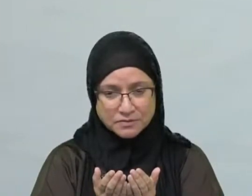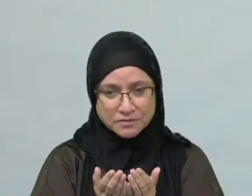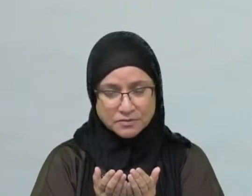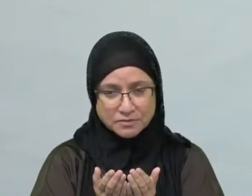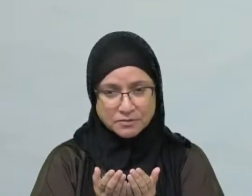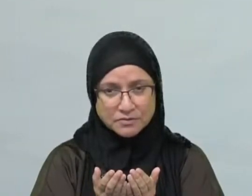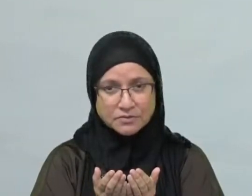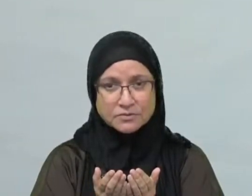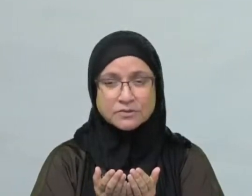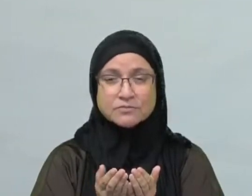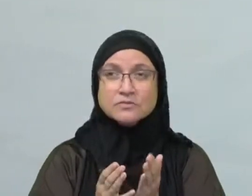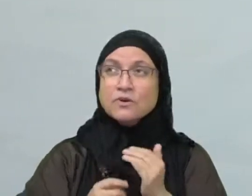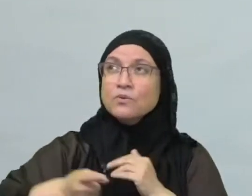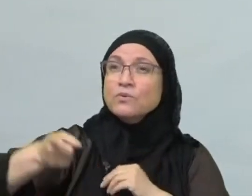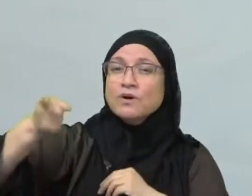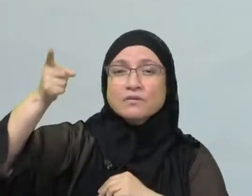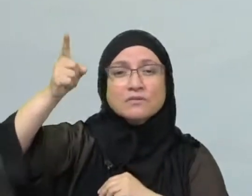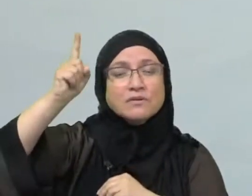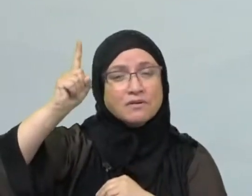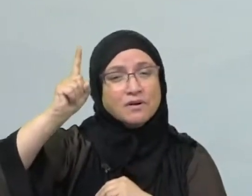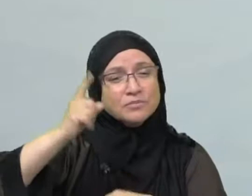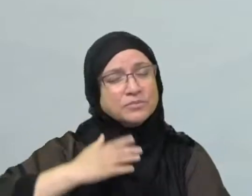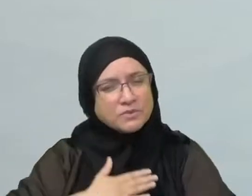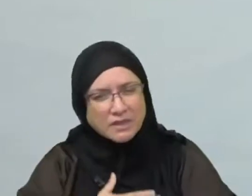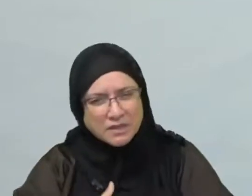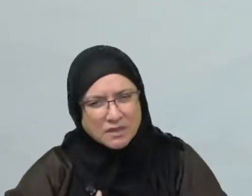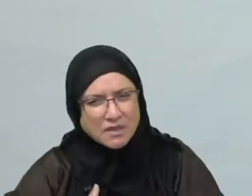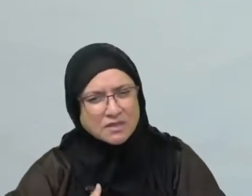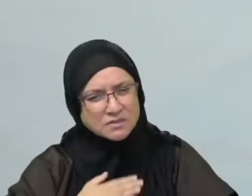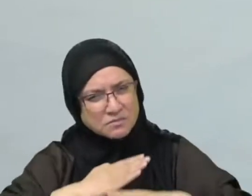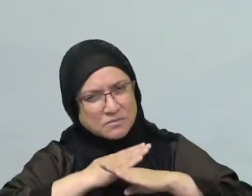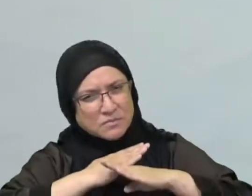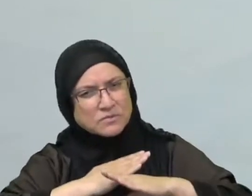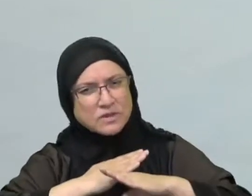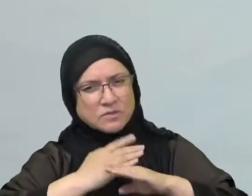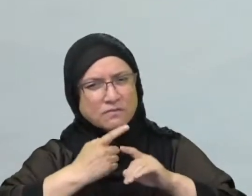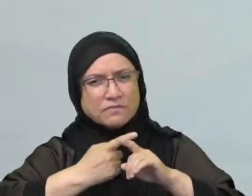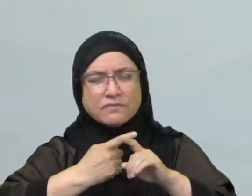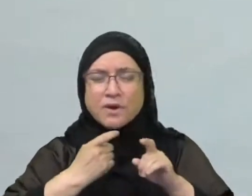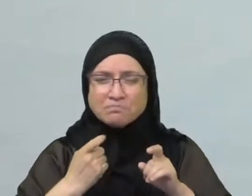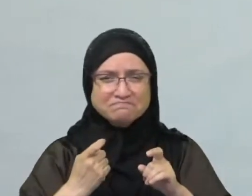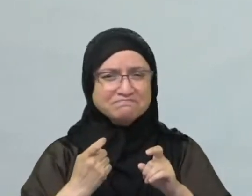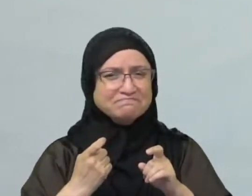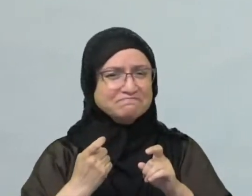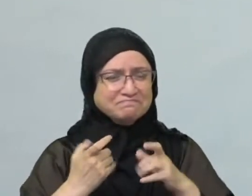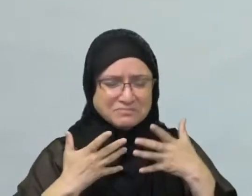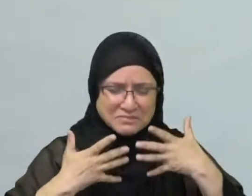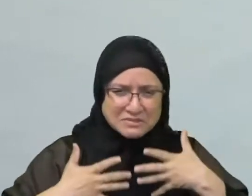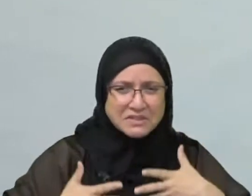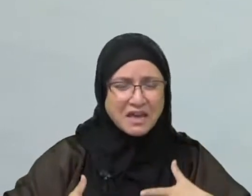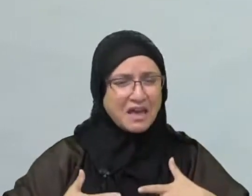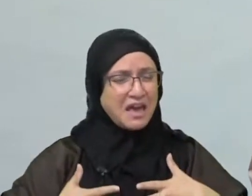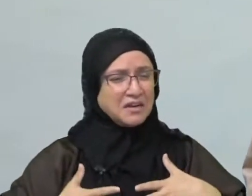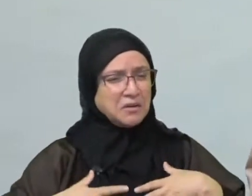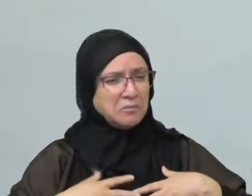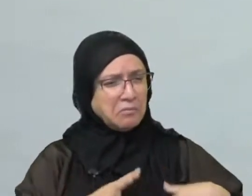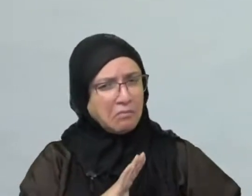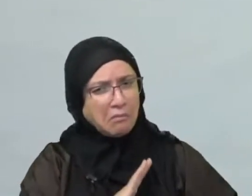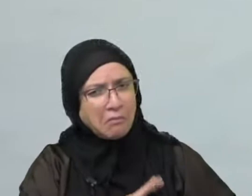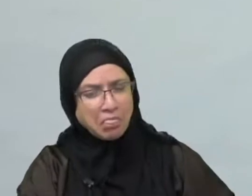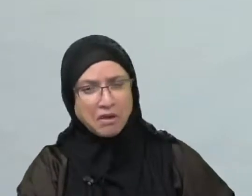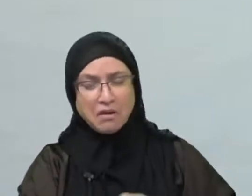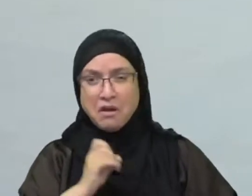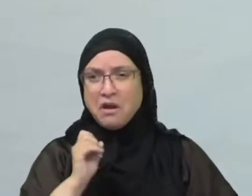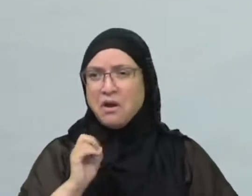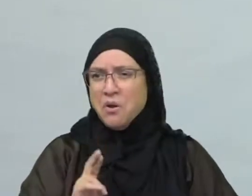seek refuge in you from being in grief, in a state of grief, or from being in a state of anxiety,